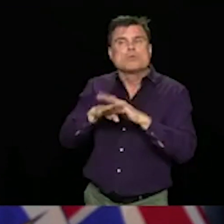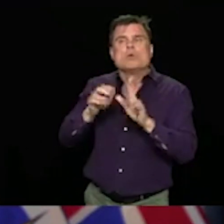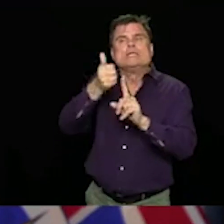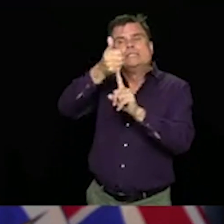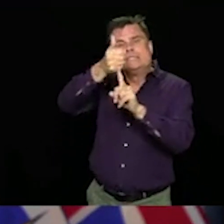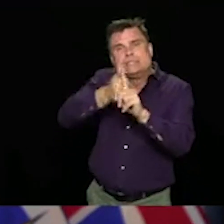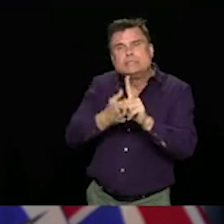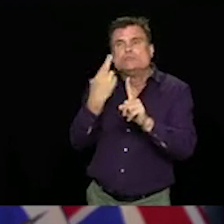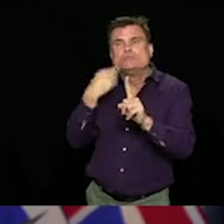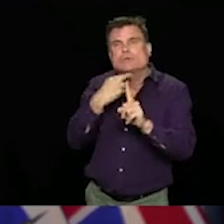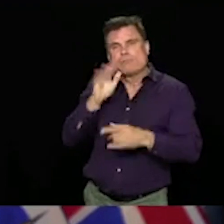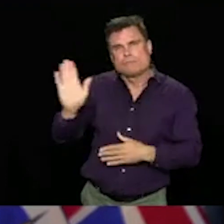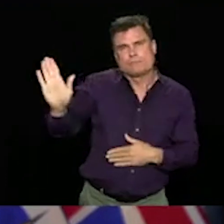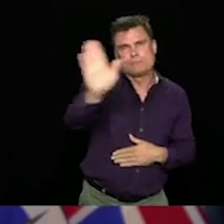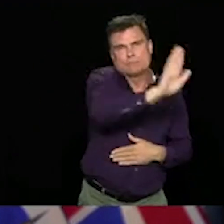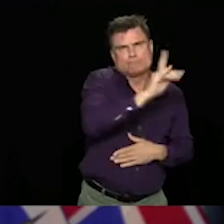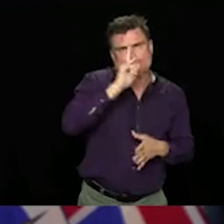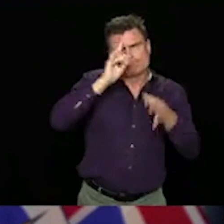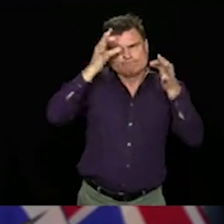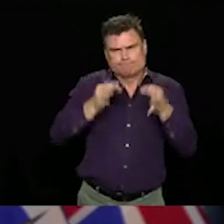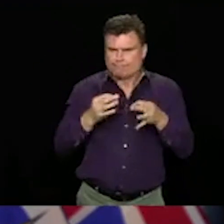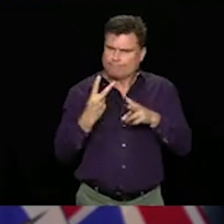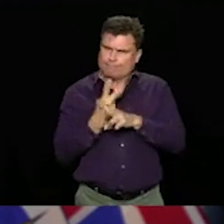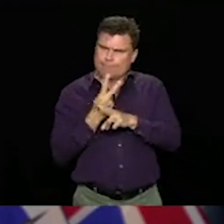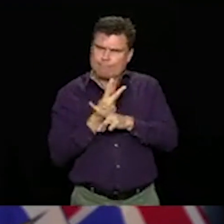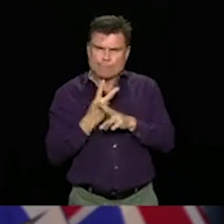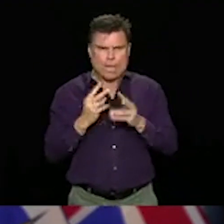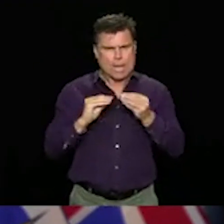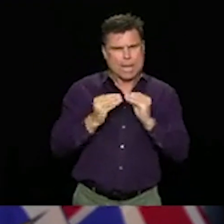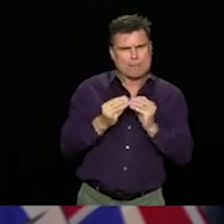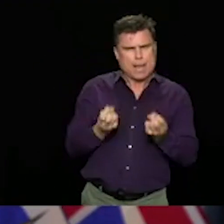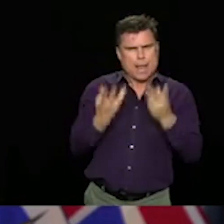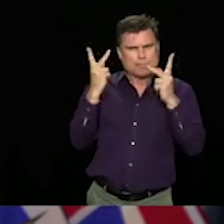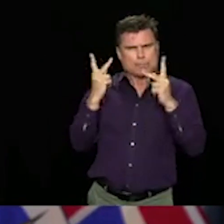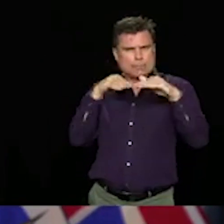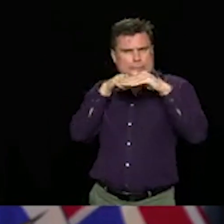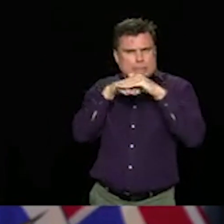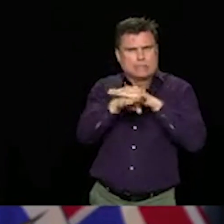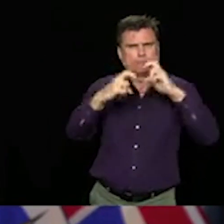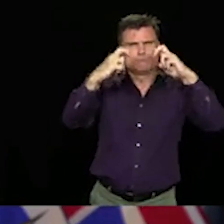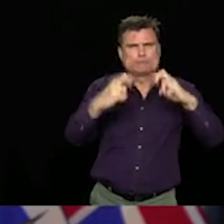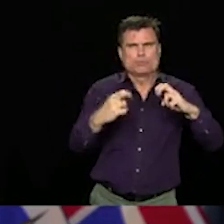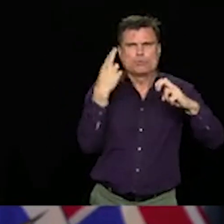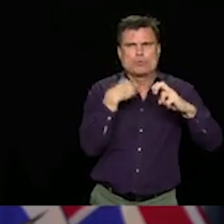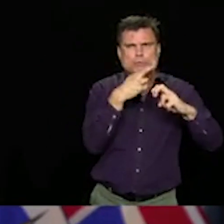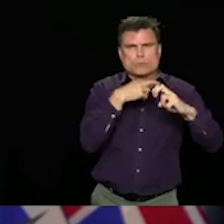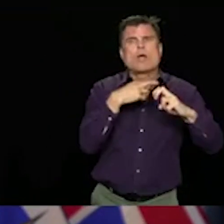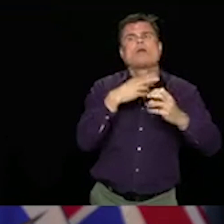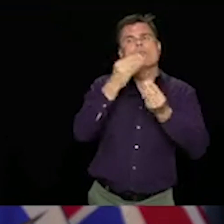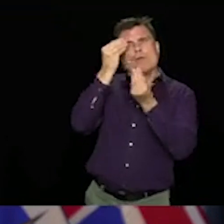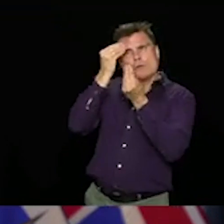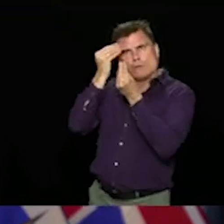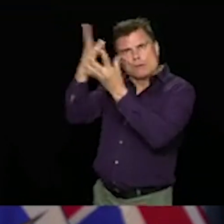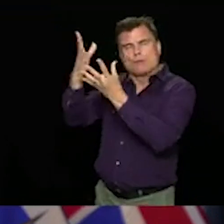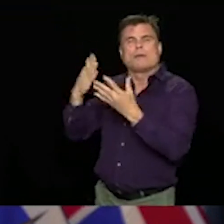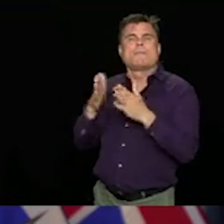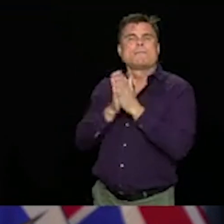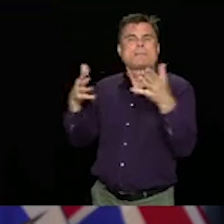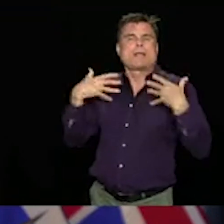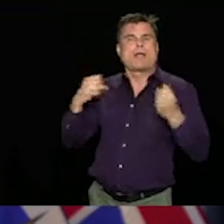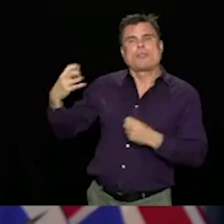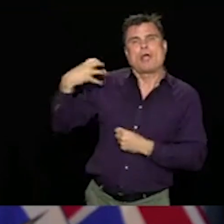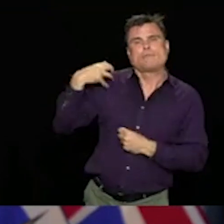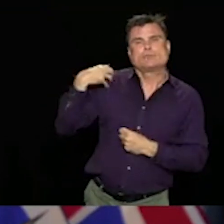And this was one of the complicating things. As you're expanding your patio, how do we know what number to use? So it will be done in collaboration,